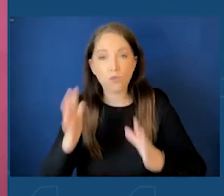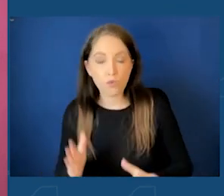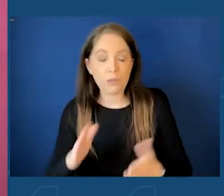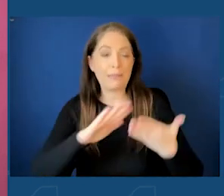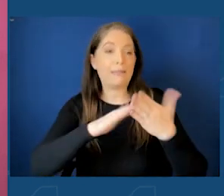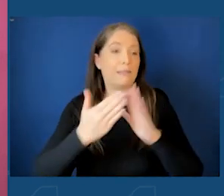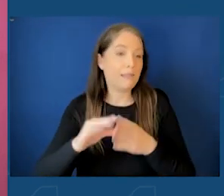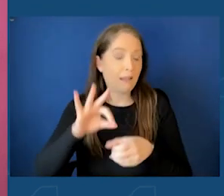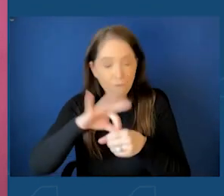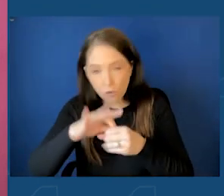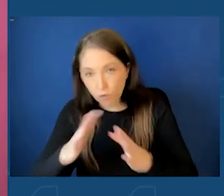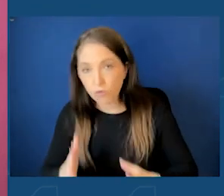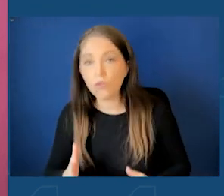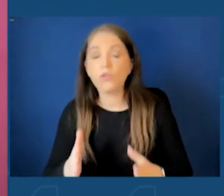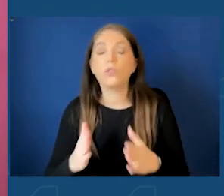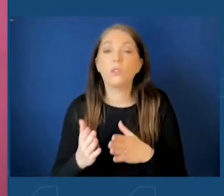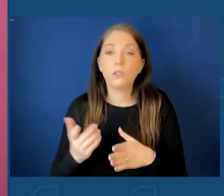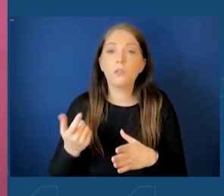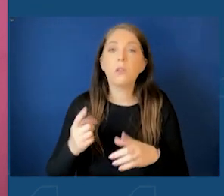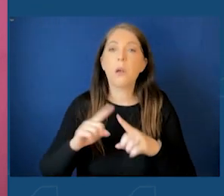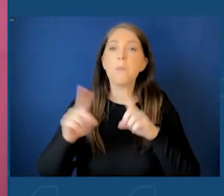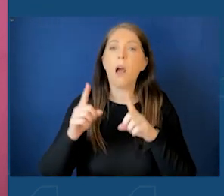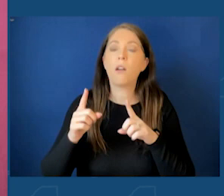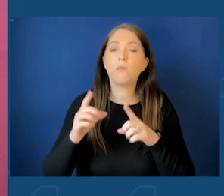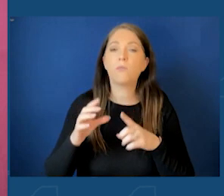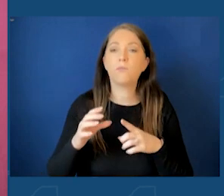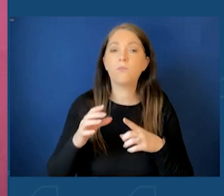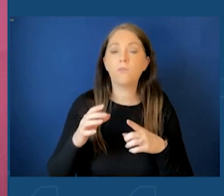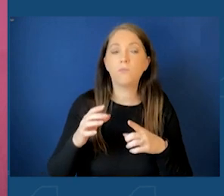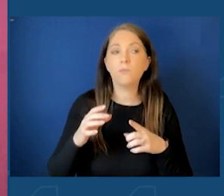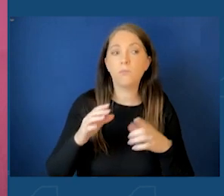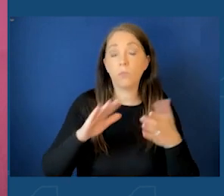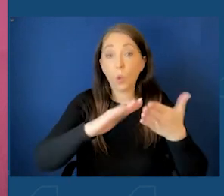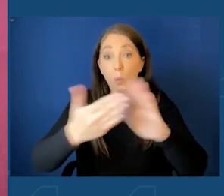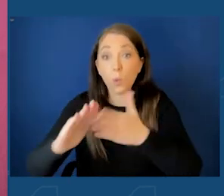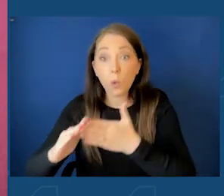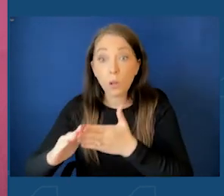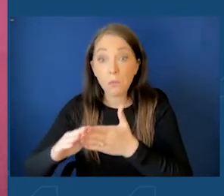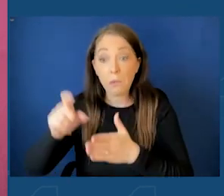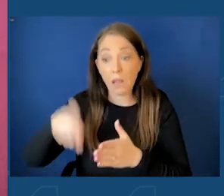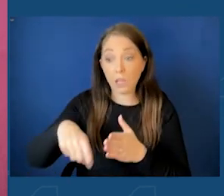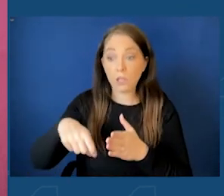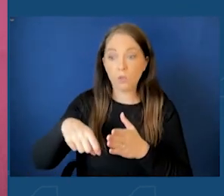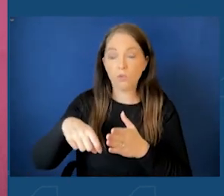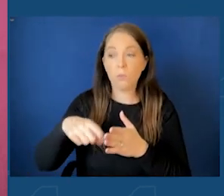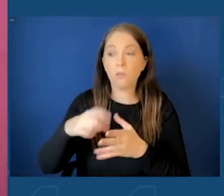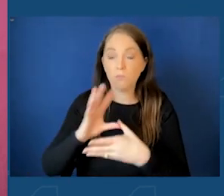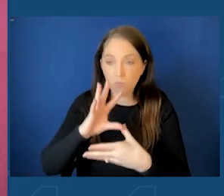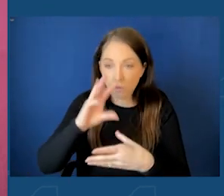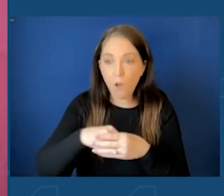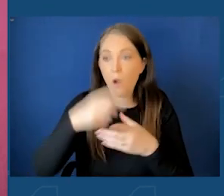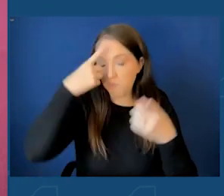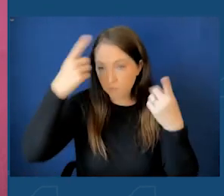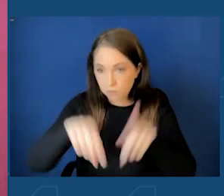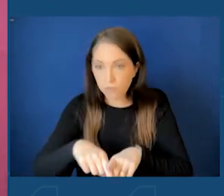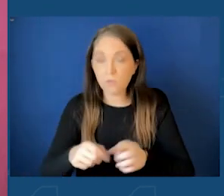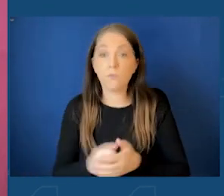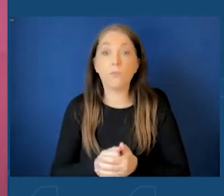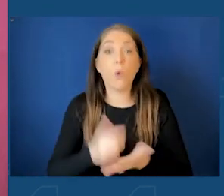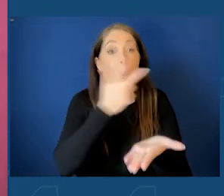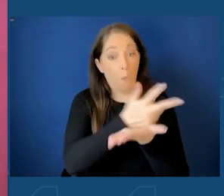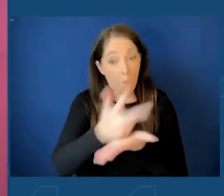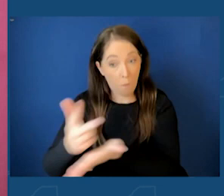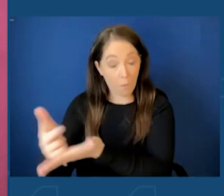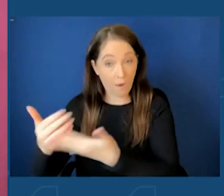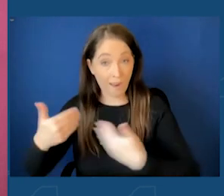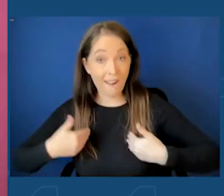officials, but primarily the community had to buy in because we have parking here and it's a transit zone, so we don't need parking when you have affordable